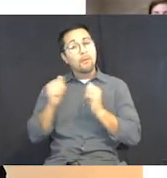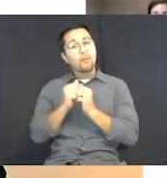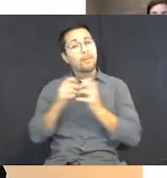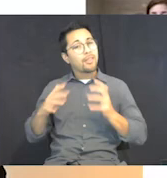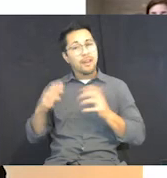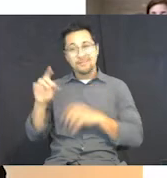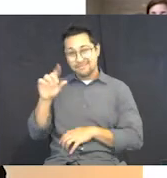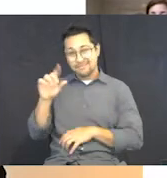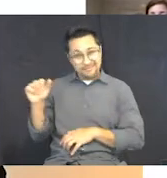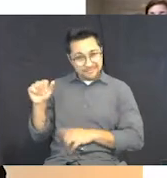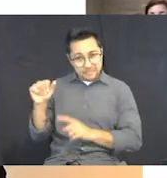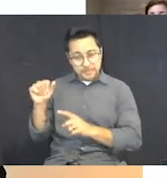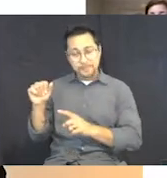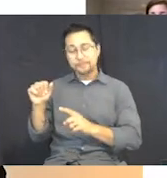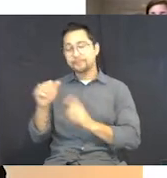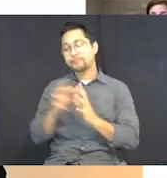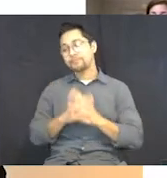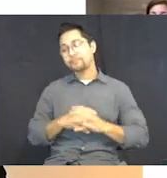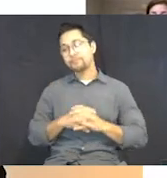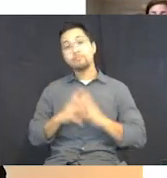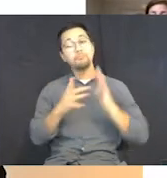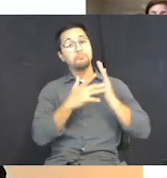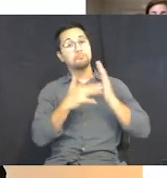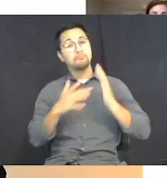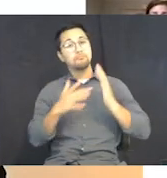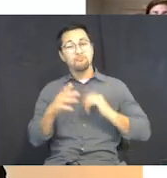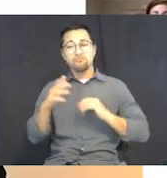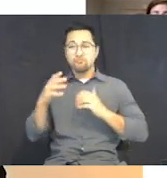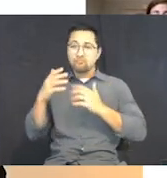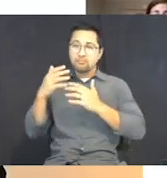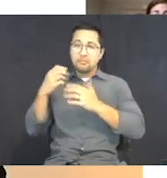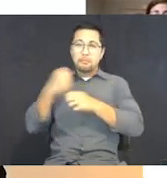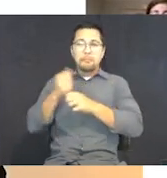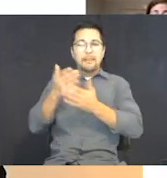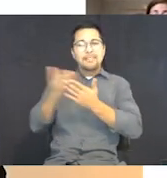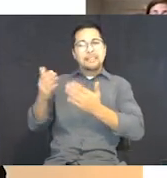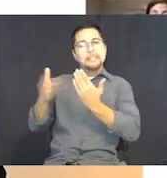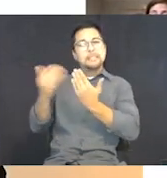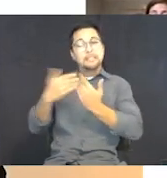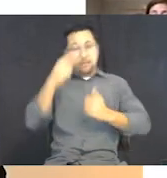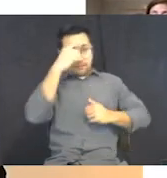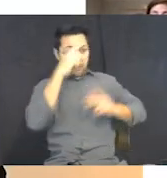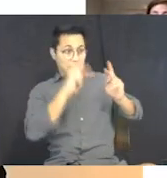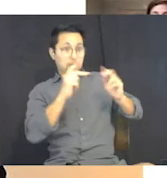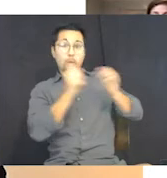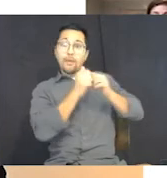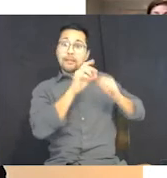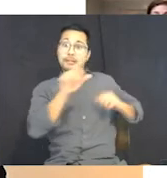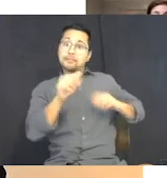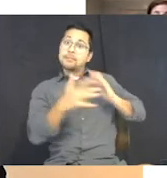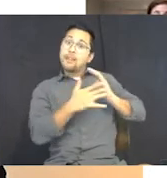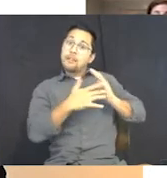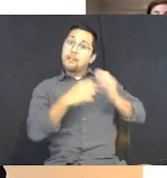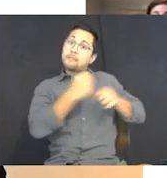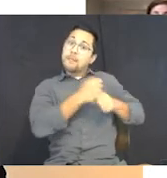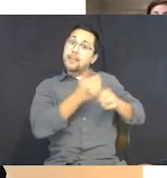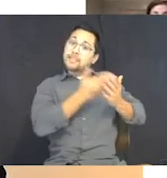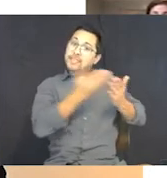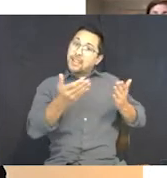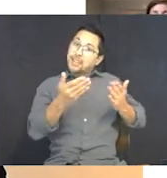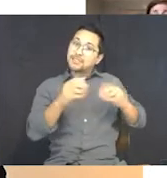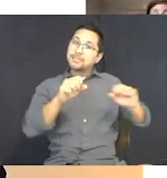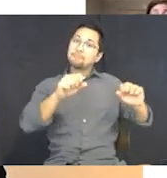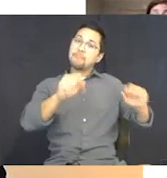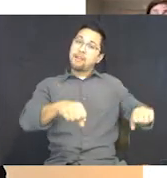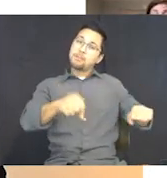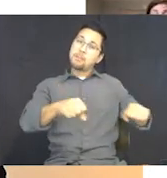I think all of us are aware through this pandemic and as a society how much we all benefit from technology and use